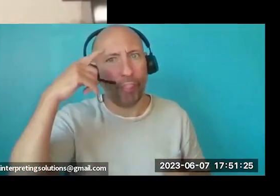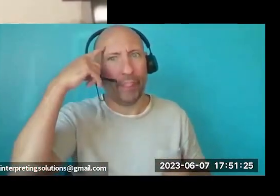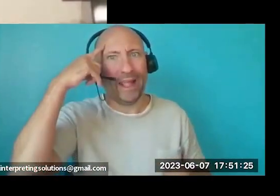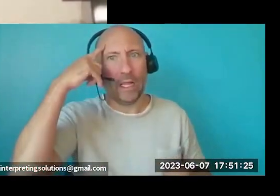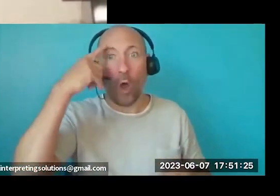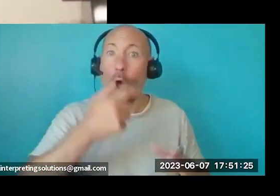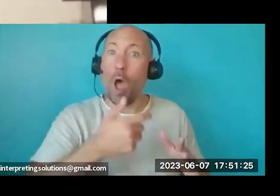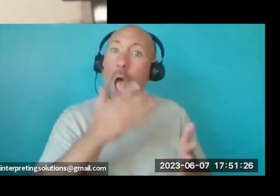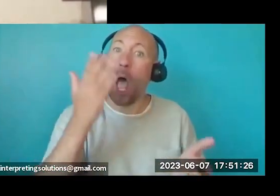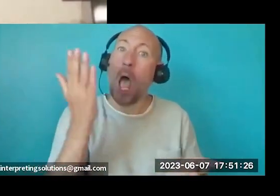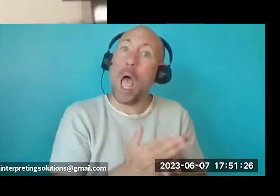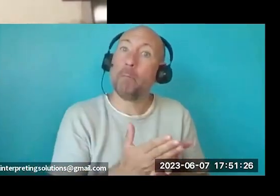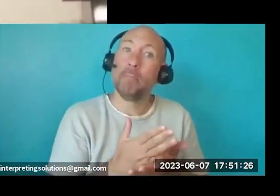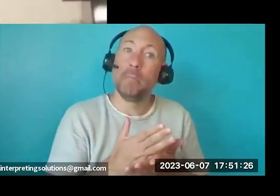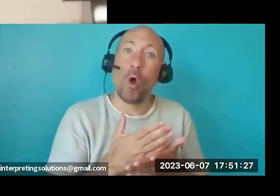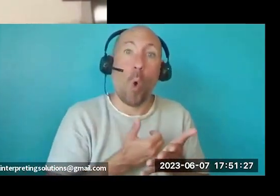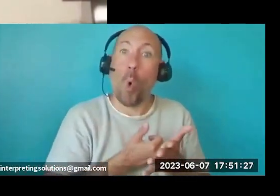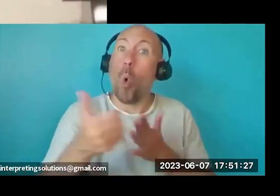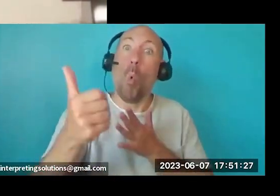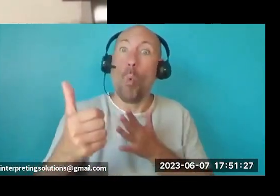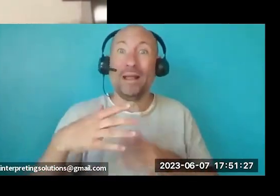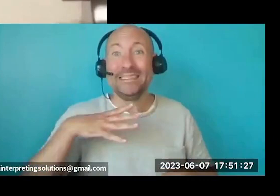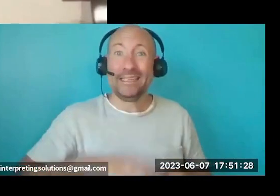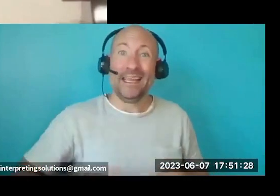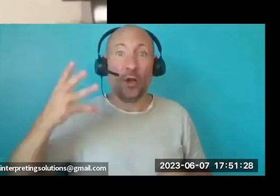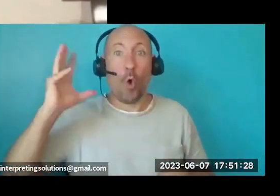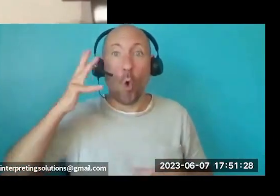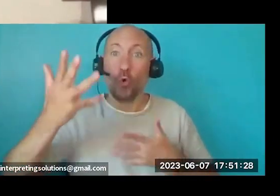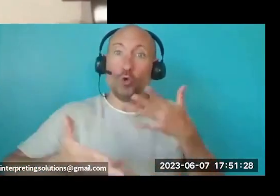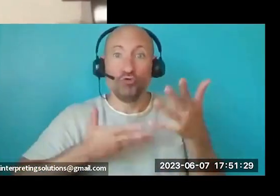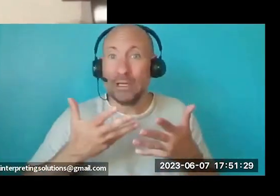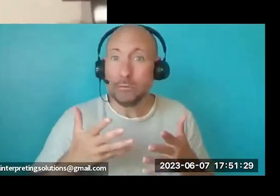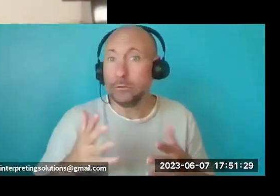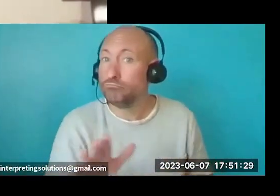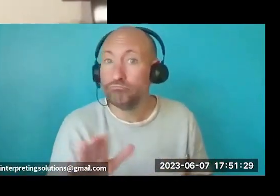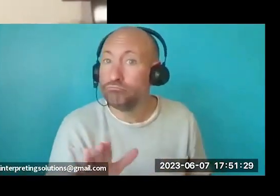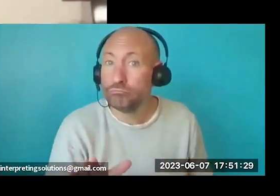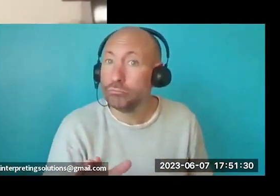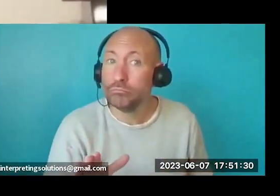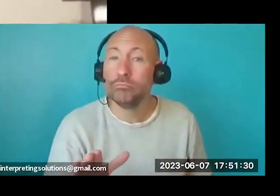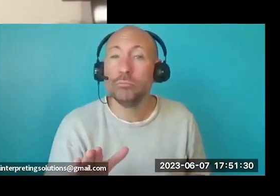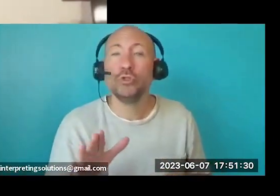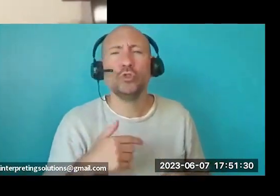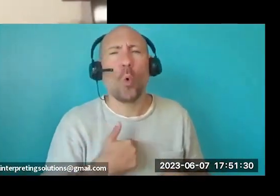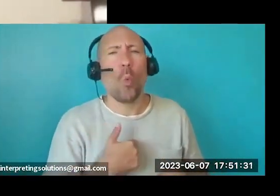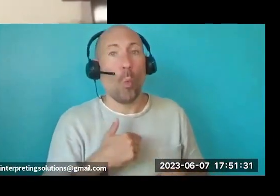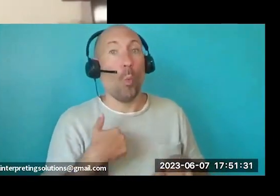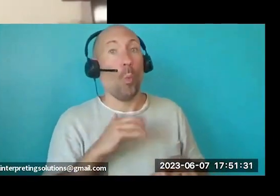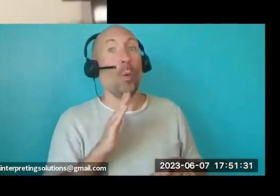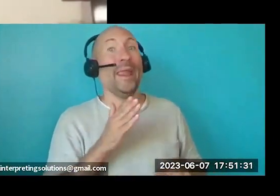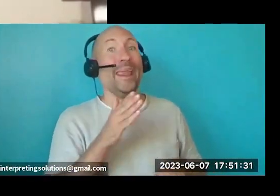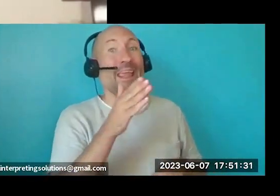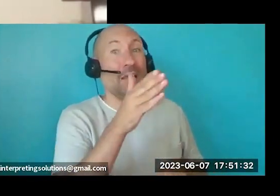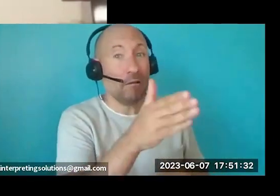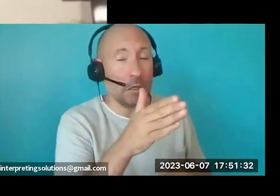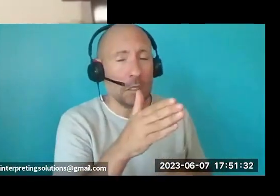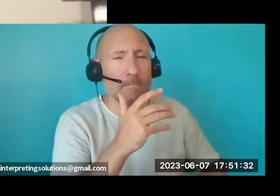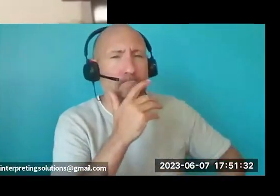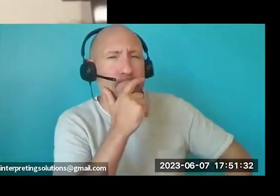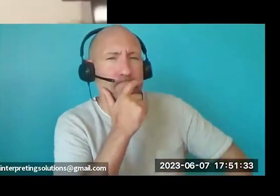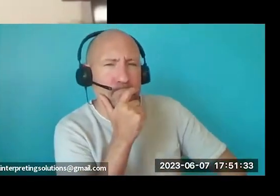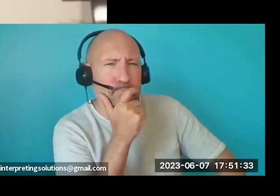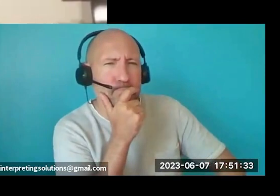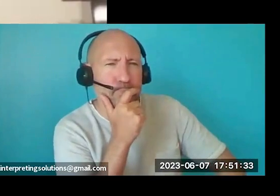needed. So we start from the assumption that